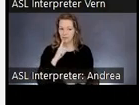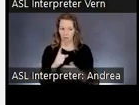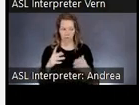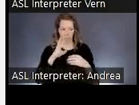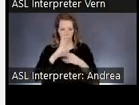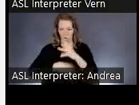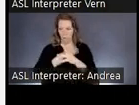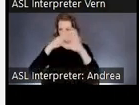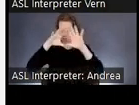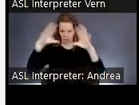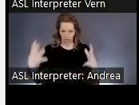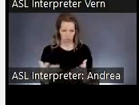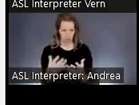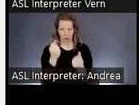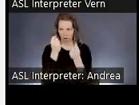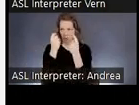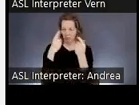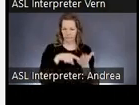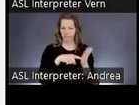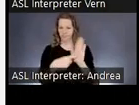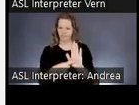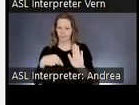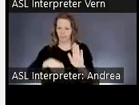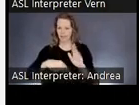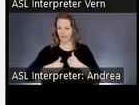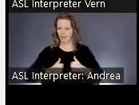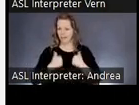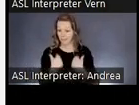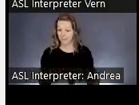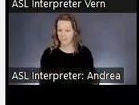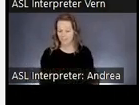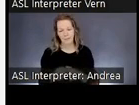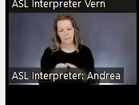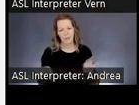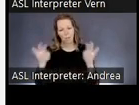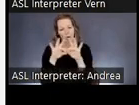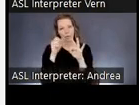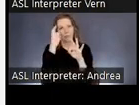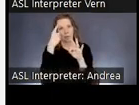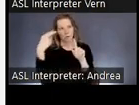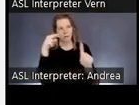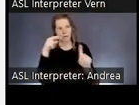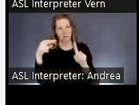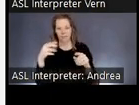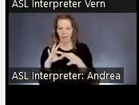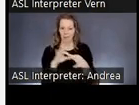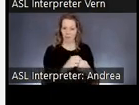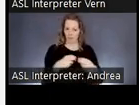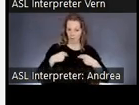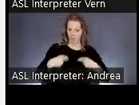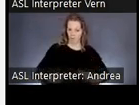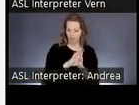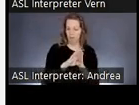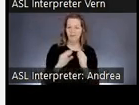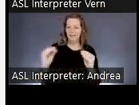our understanding, and that's manifesting in our real life. And that's important, I think, to understand from a human development perspective, because what it teaches